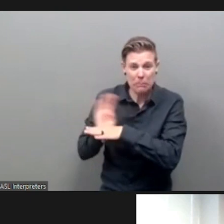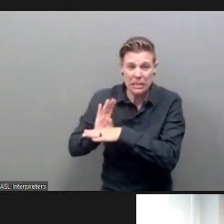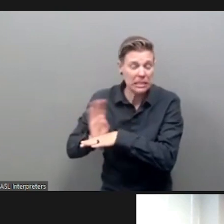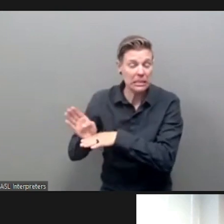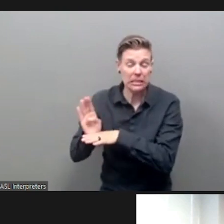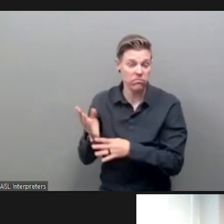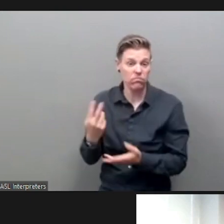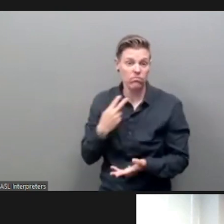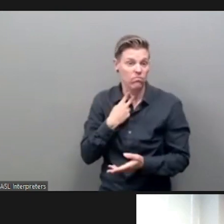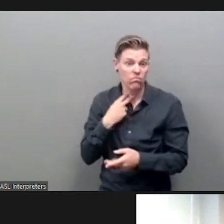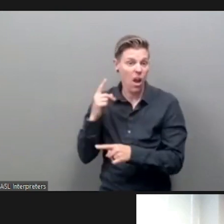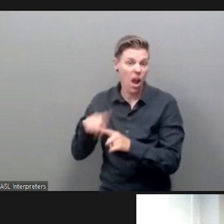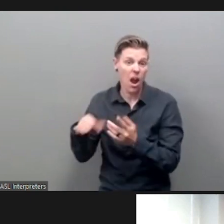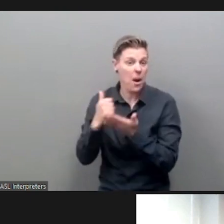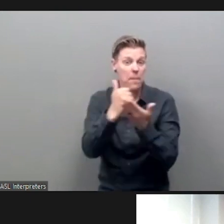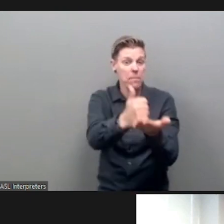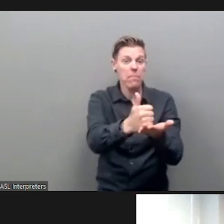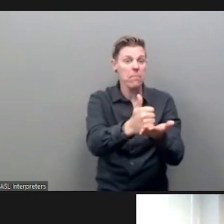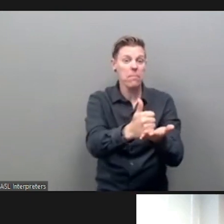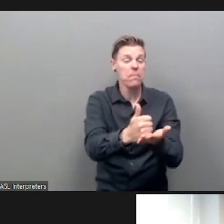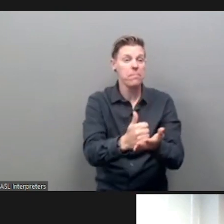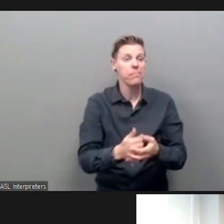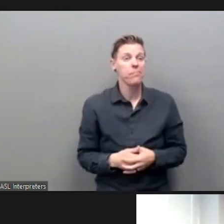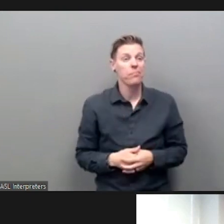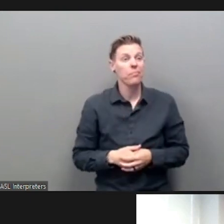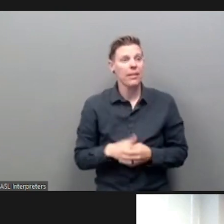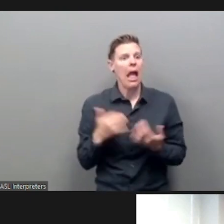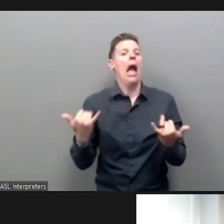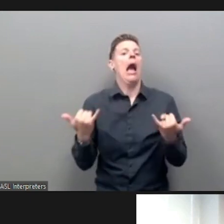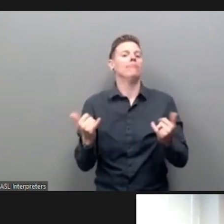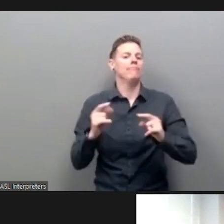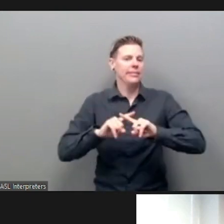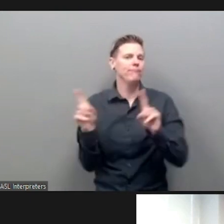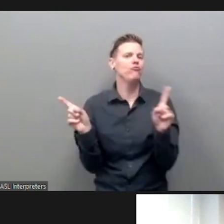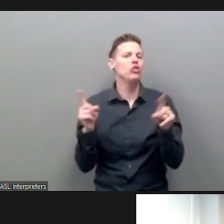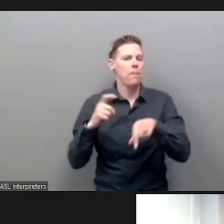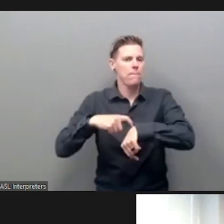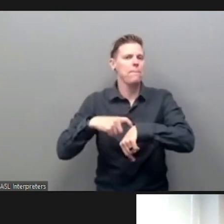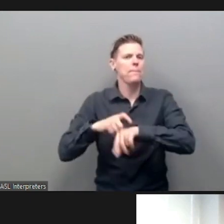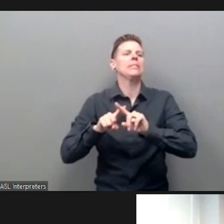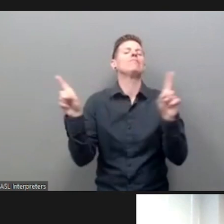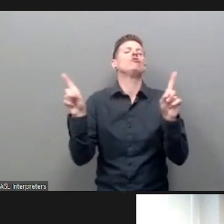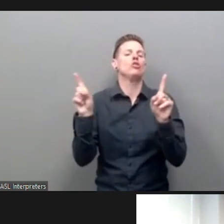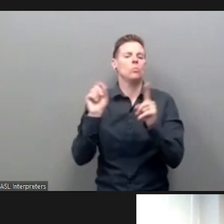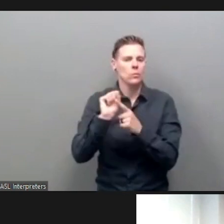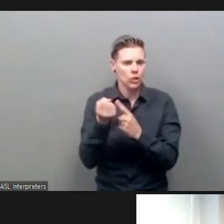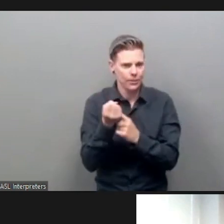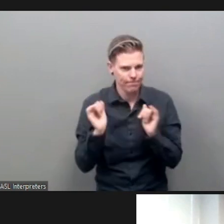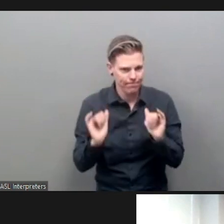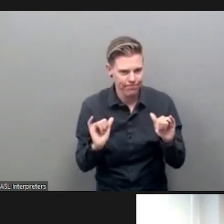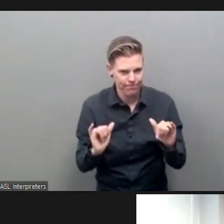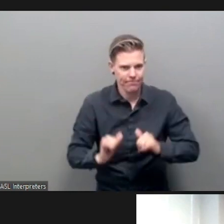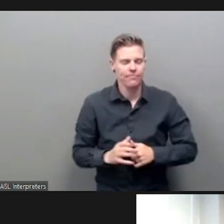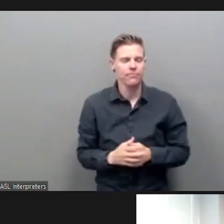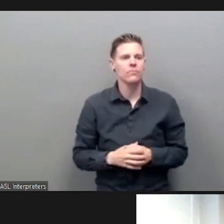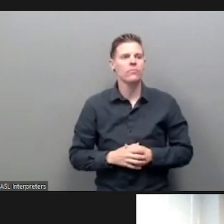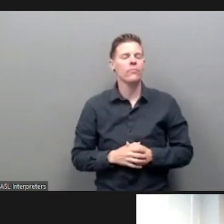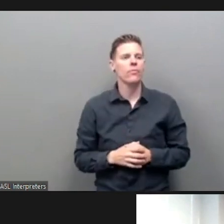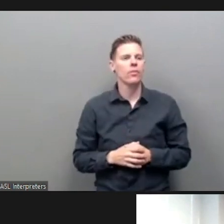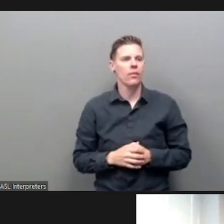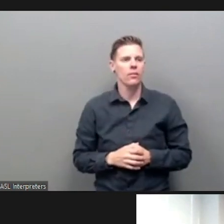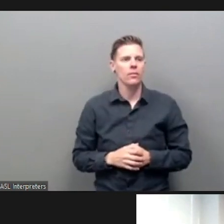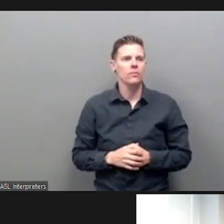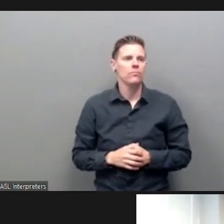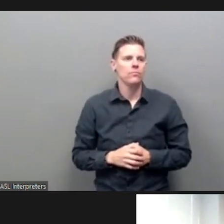have a different situation now. We're hoping that we're in the process of getting some contracts